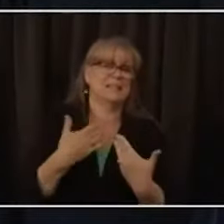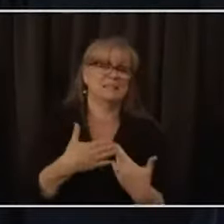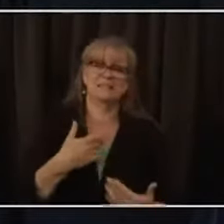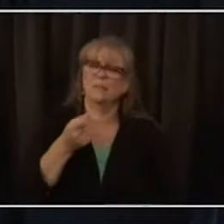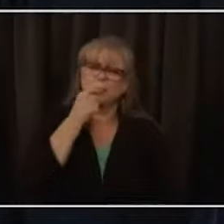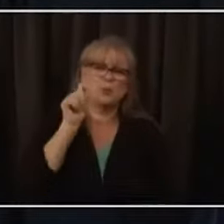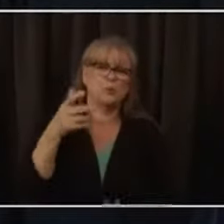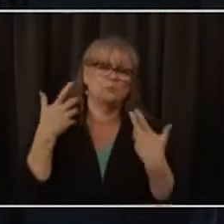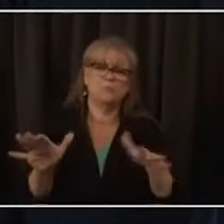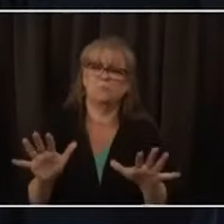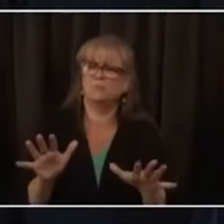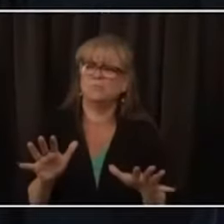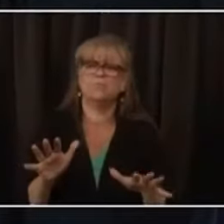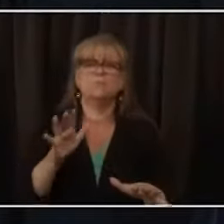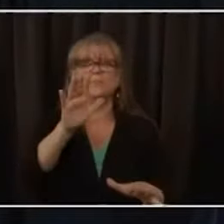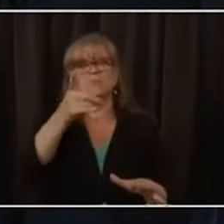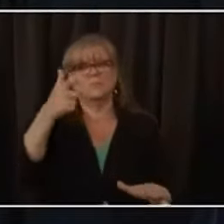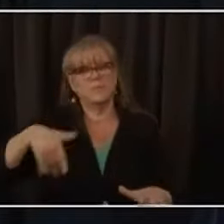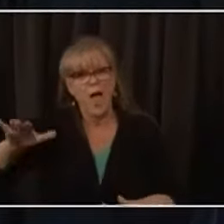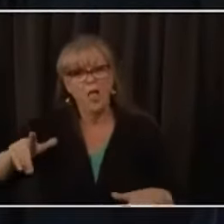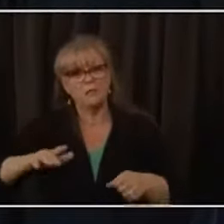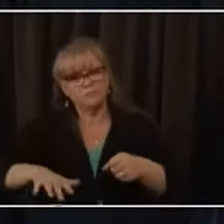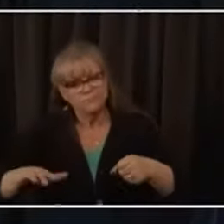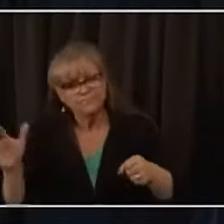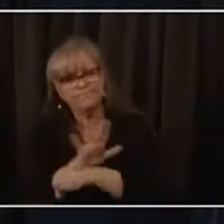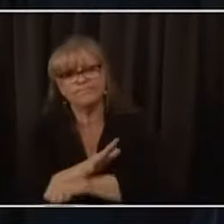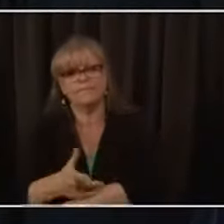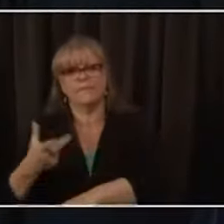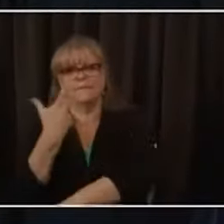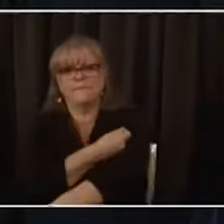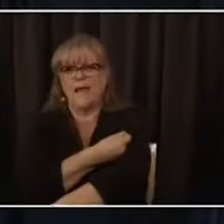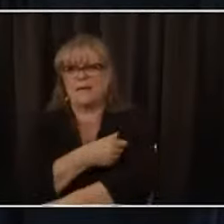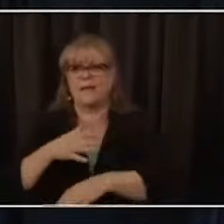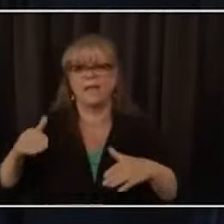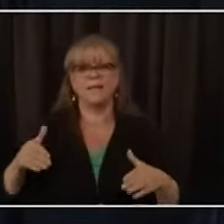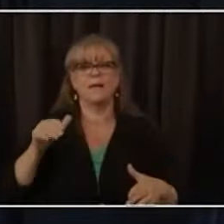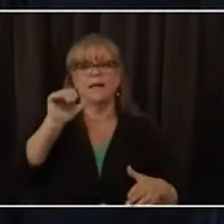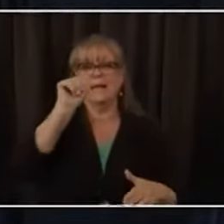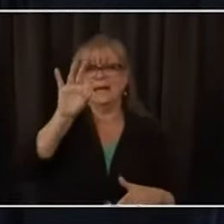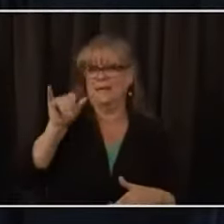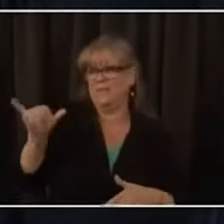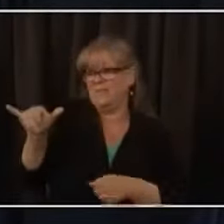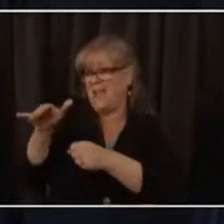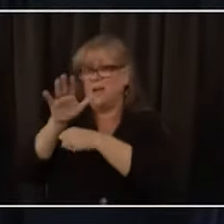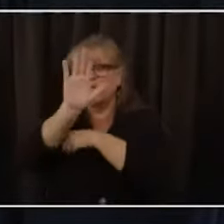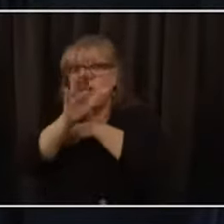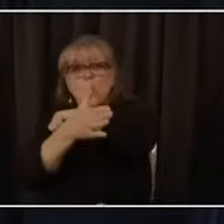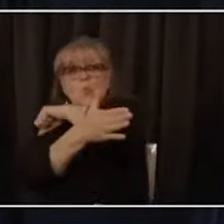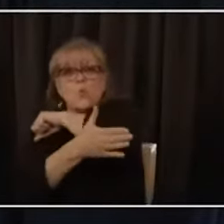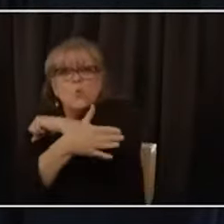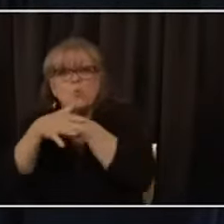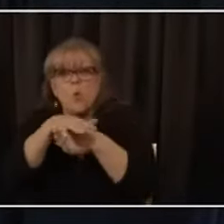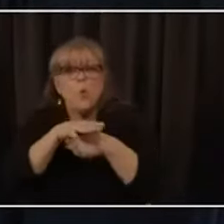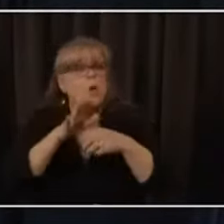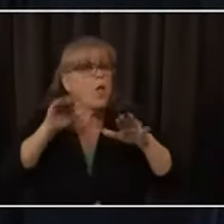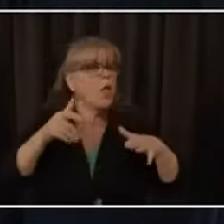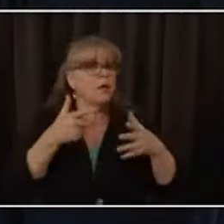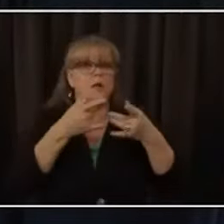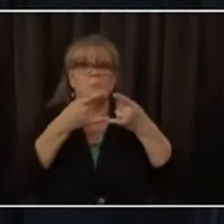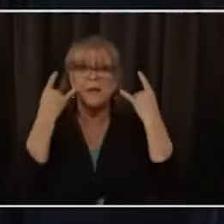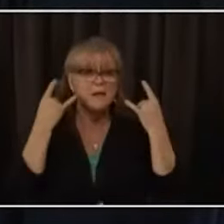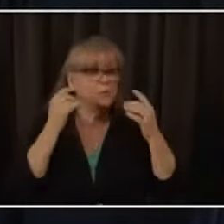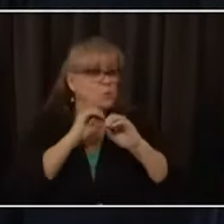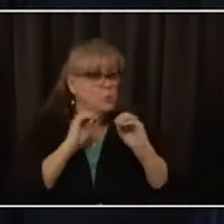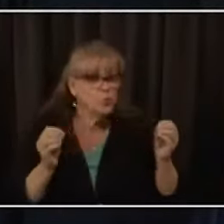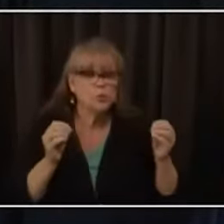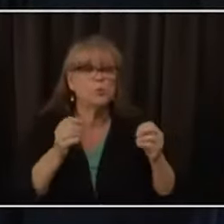vaccinated, right? Again, if there's no mask requirement in your area, if you've been fully vaccinated, you can, do as I do. I'm fully vaccinated. I still wear a mask